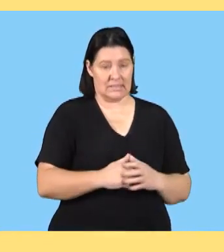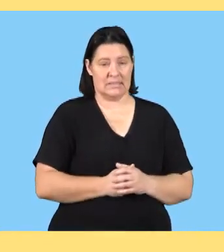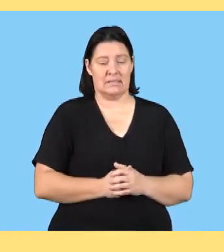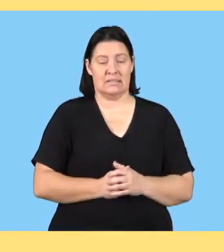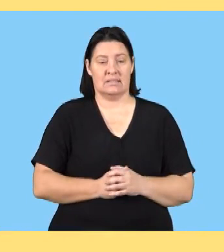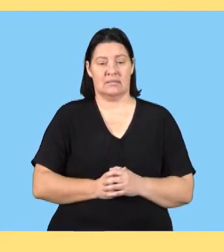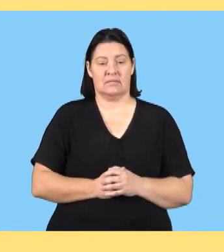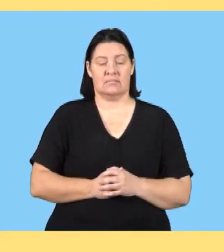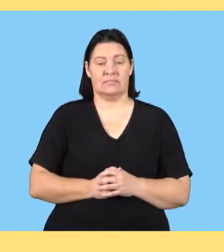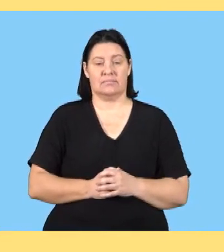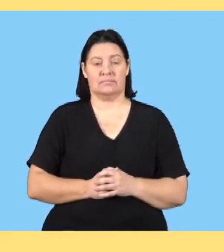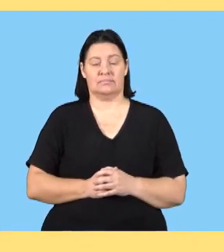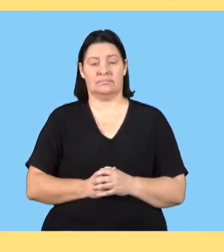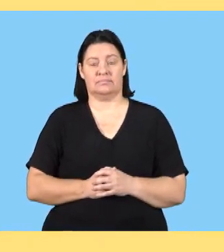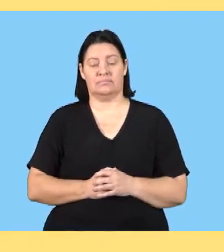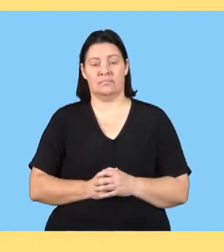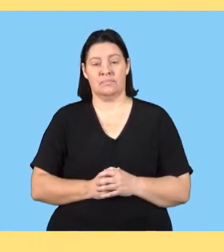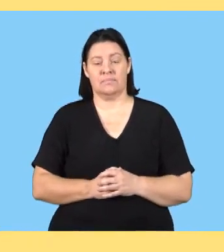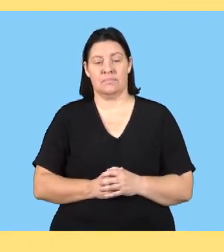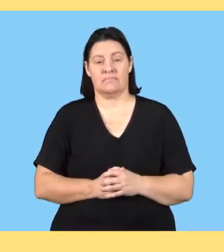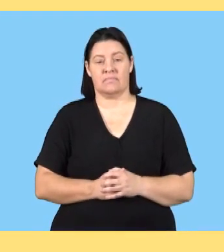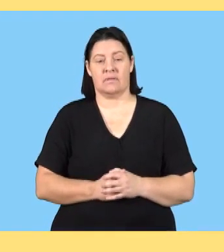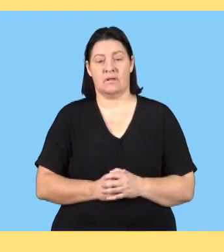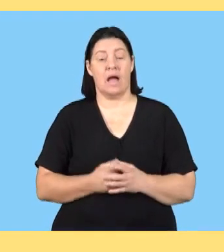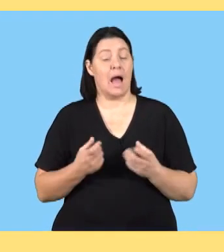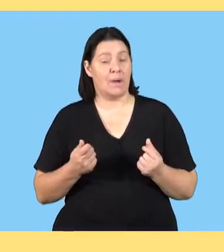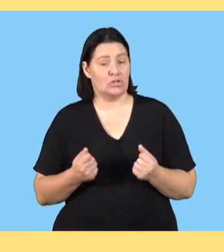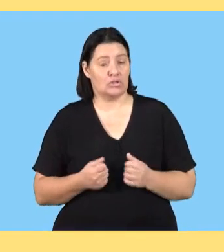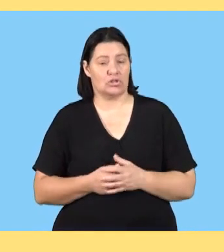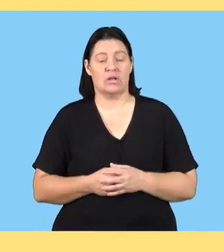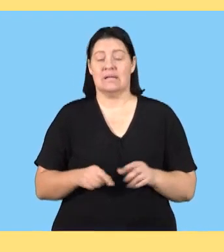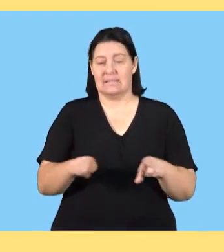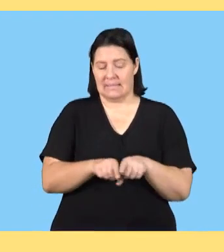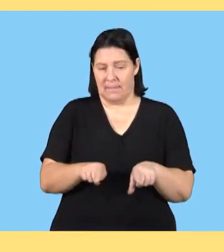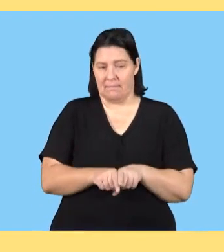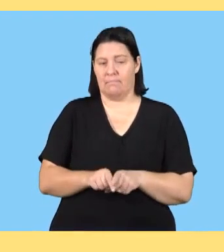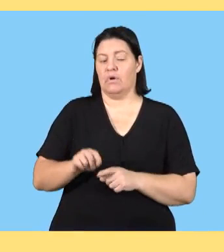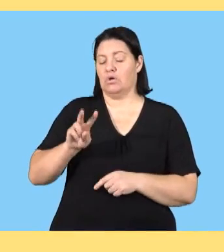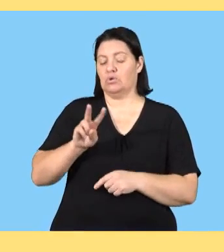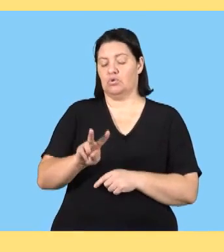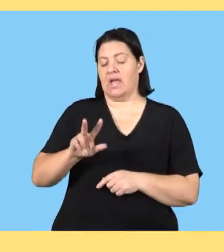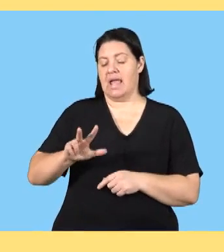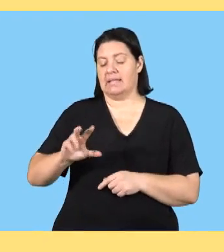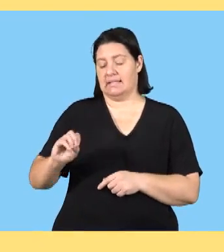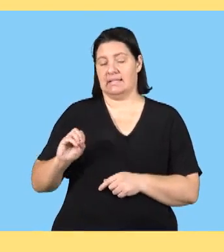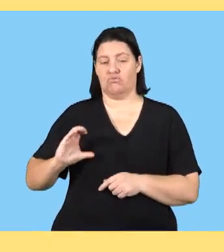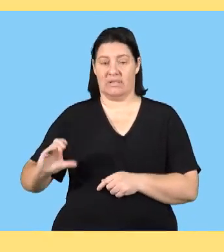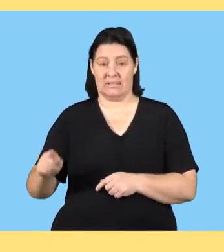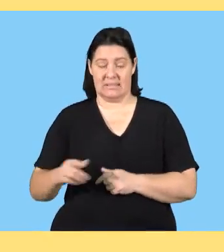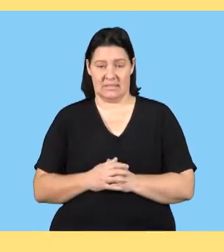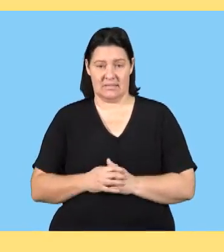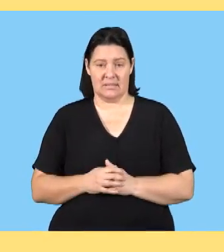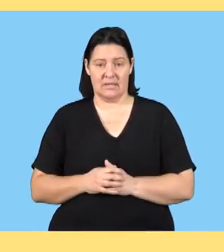King Suppliers. I credit King Suppliers with how much? The same amount,